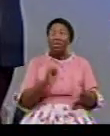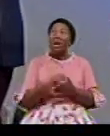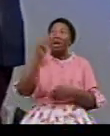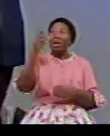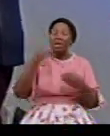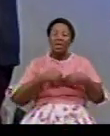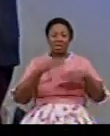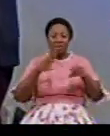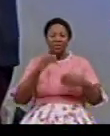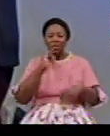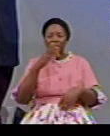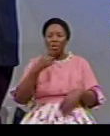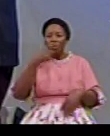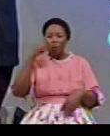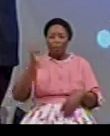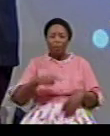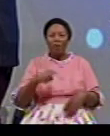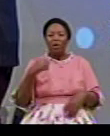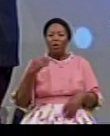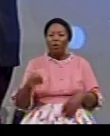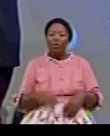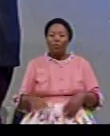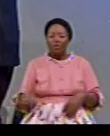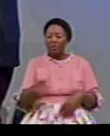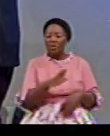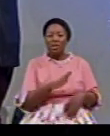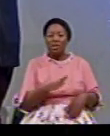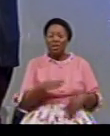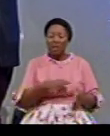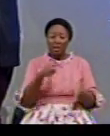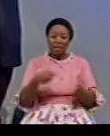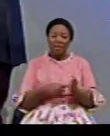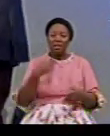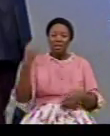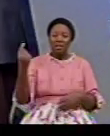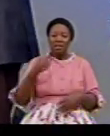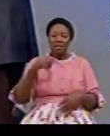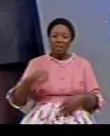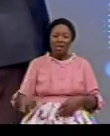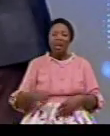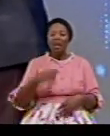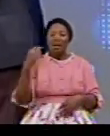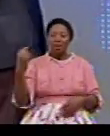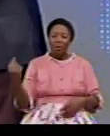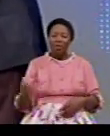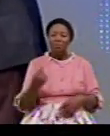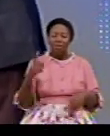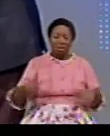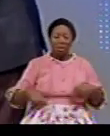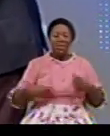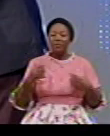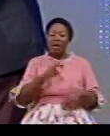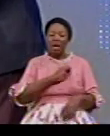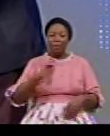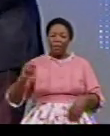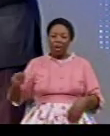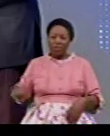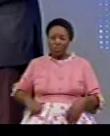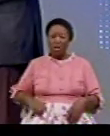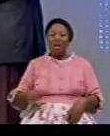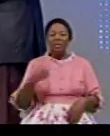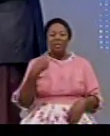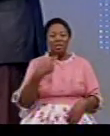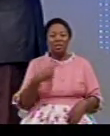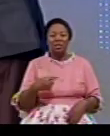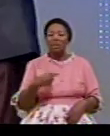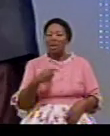coming to you today. It's coming from heaven. And the rain comes from heaven for the people